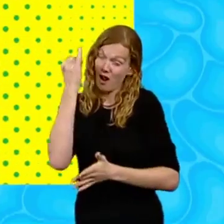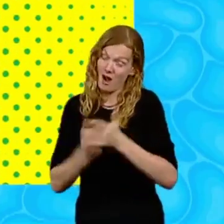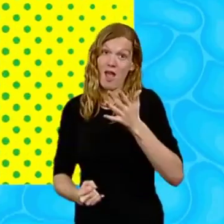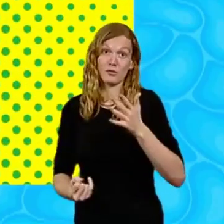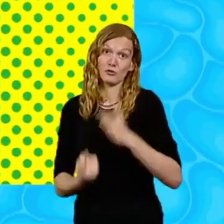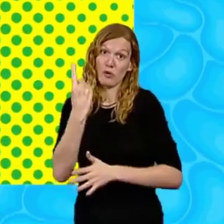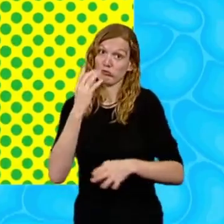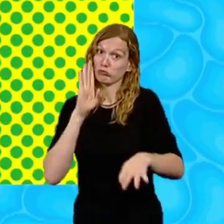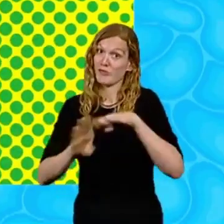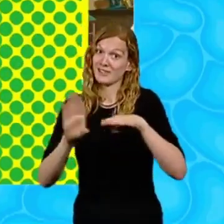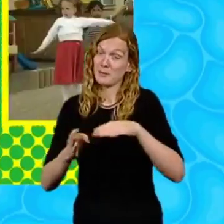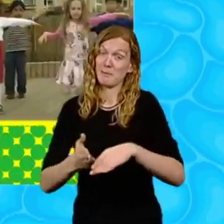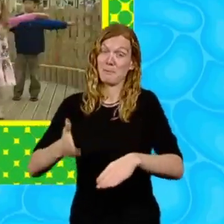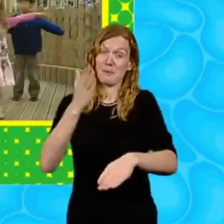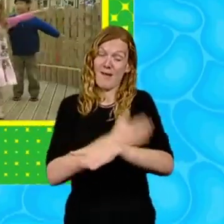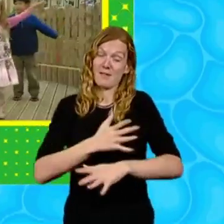big video!